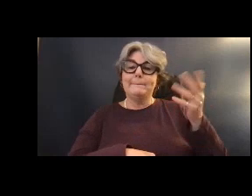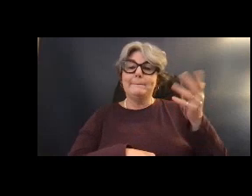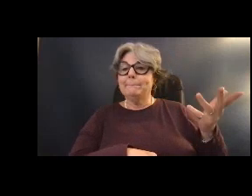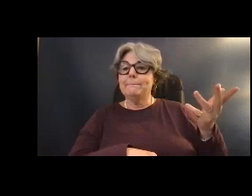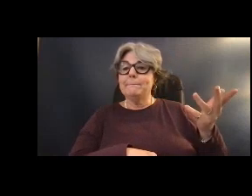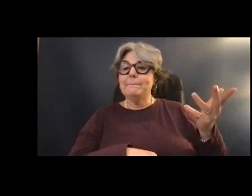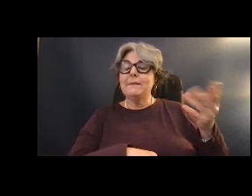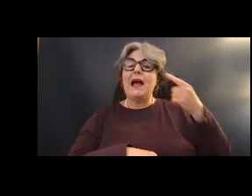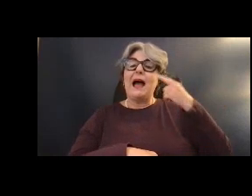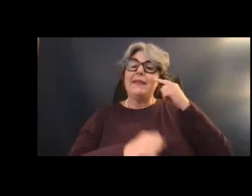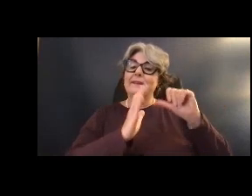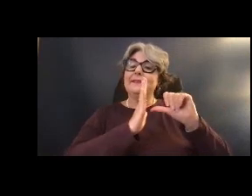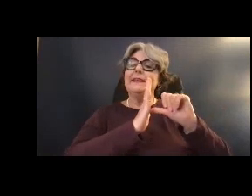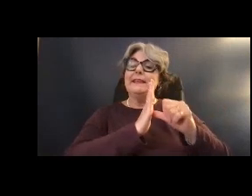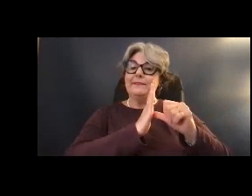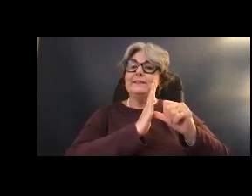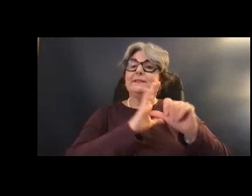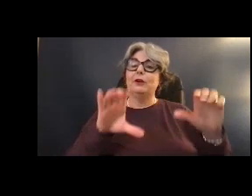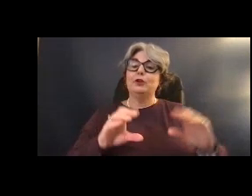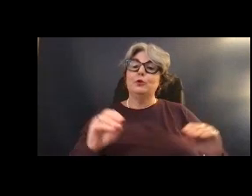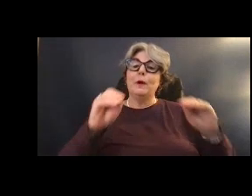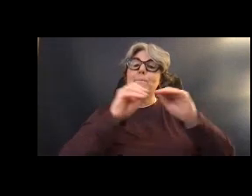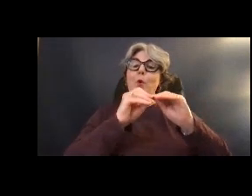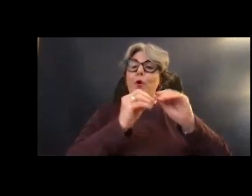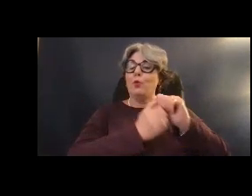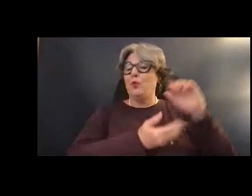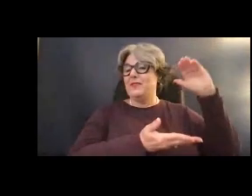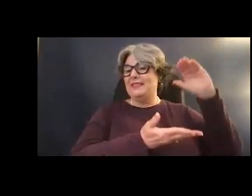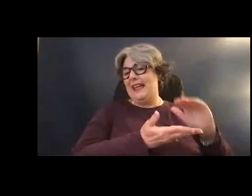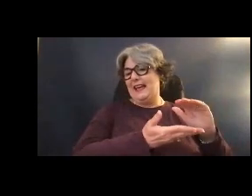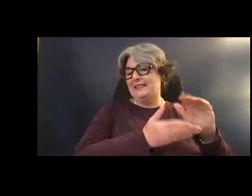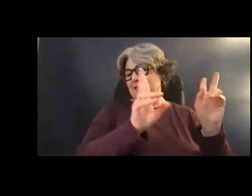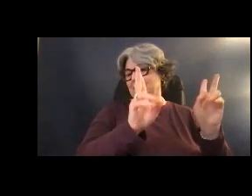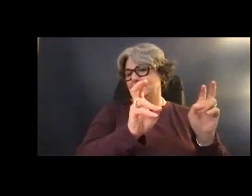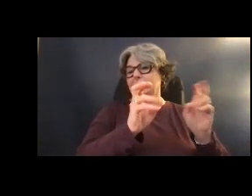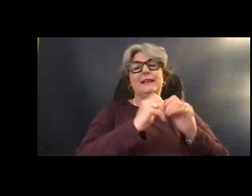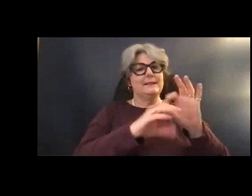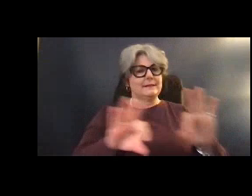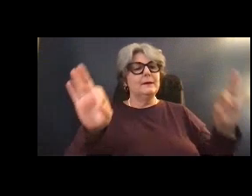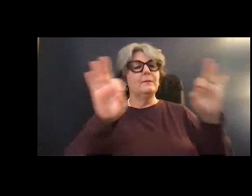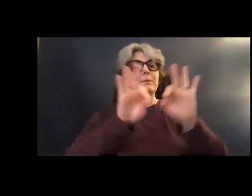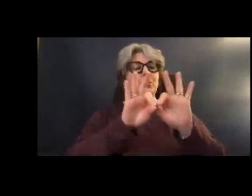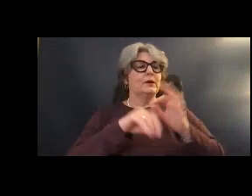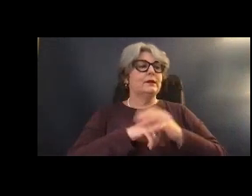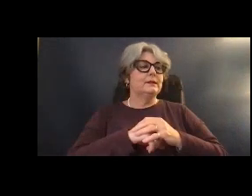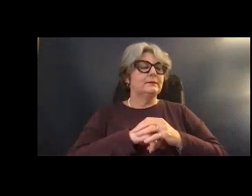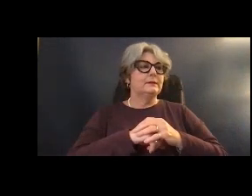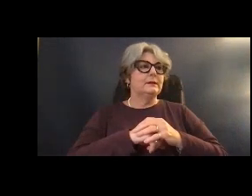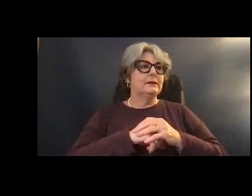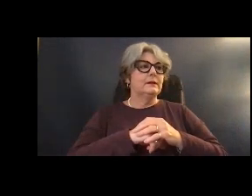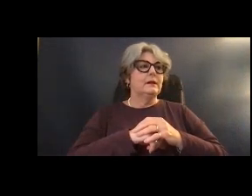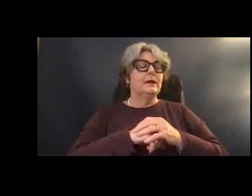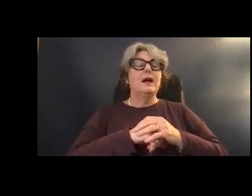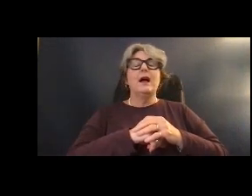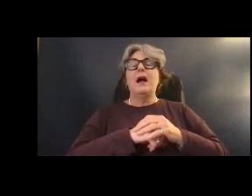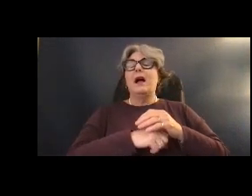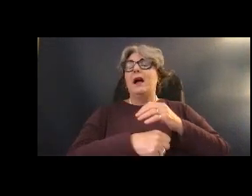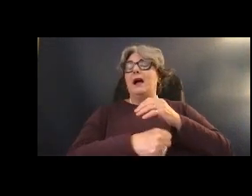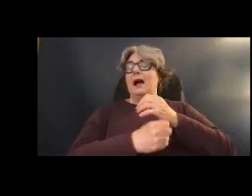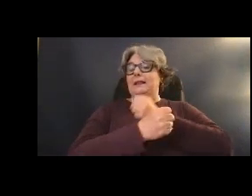I think the emphasis on just doing more with less is so important. And I love the focus on the productivity